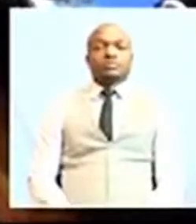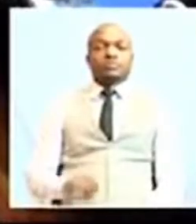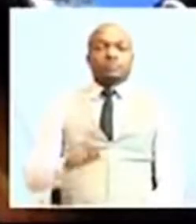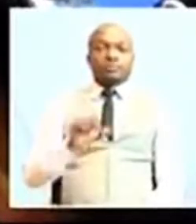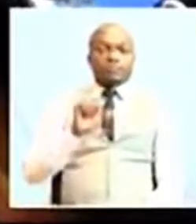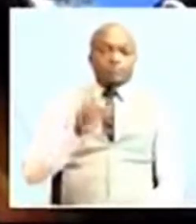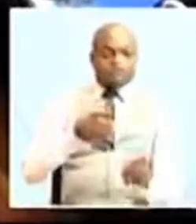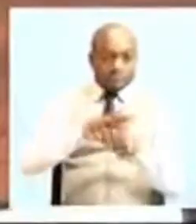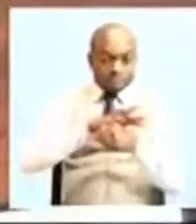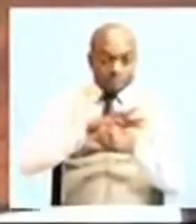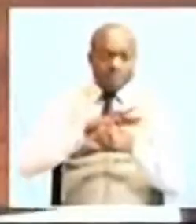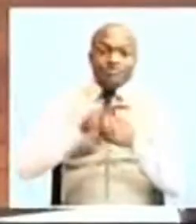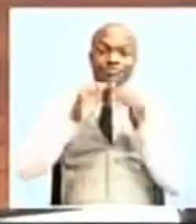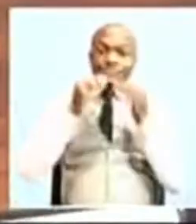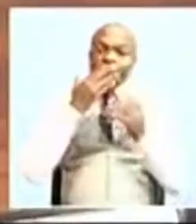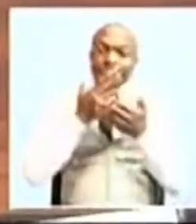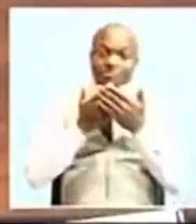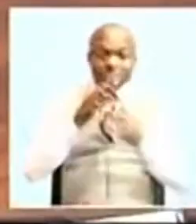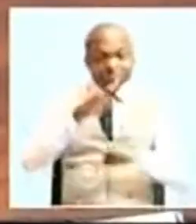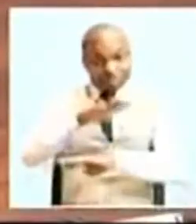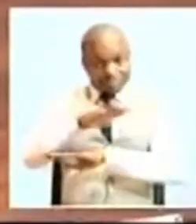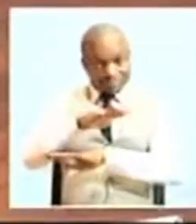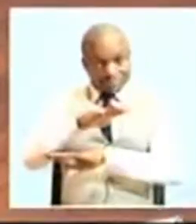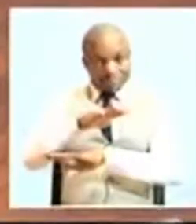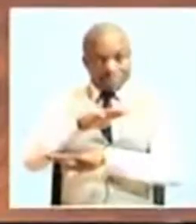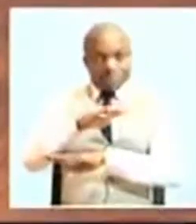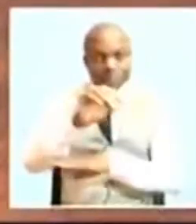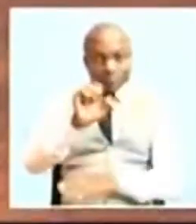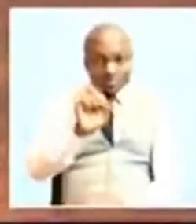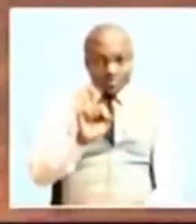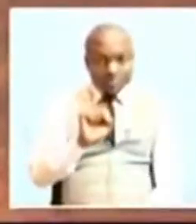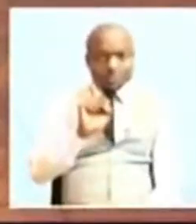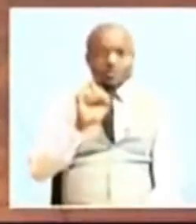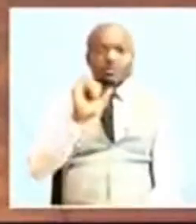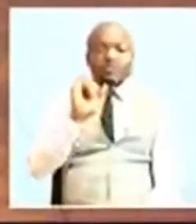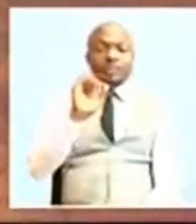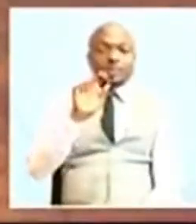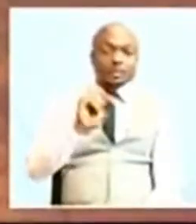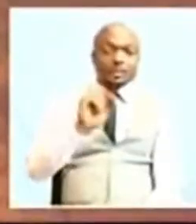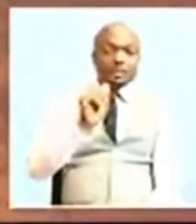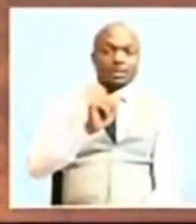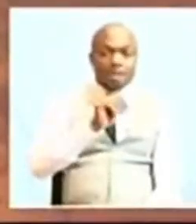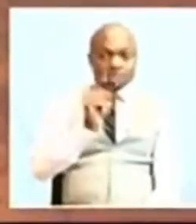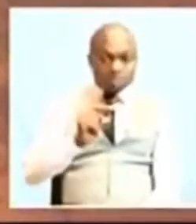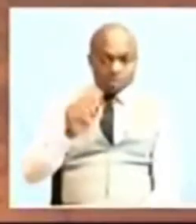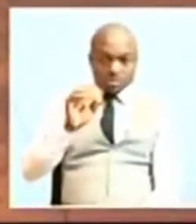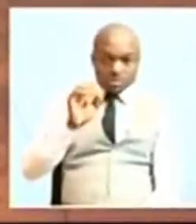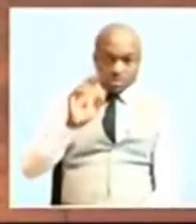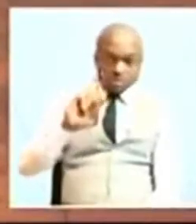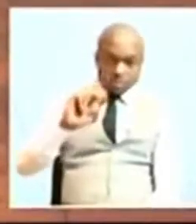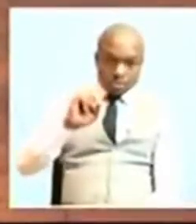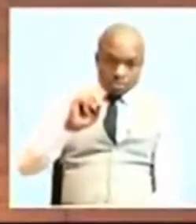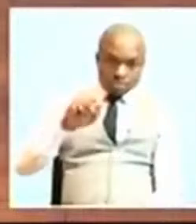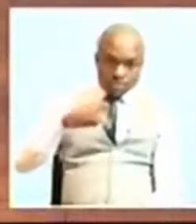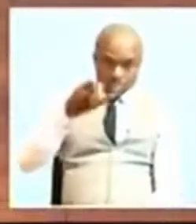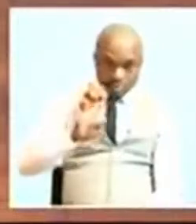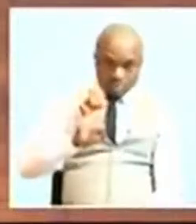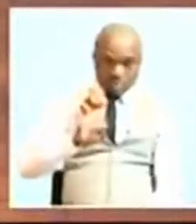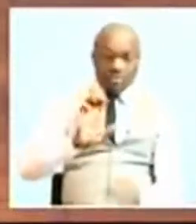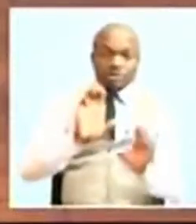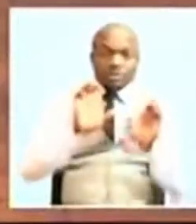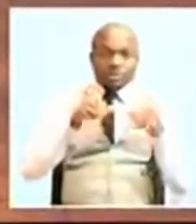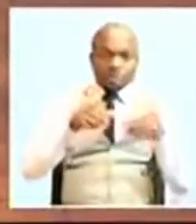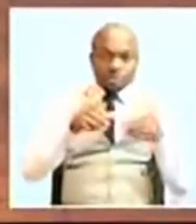Siavunga. Thank you. Good evening, SINAZONGWE Town Council. Good evening, permanent